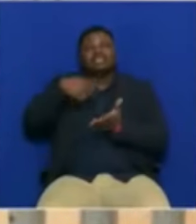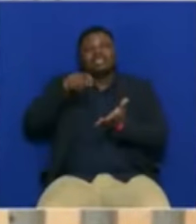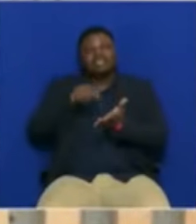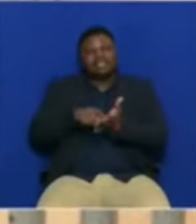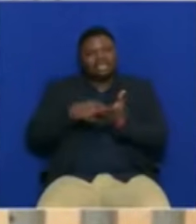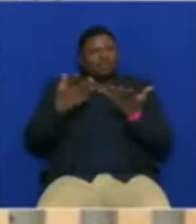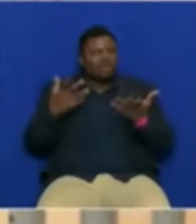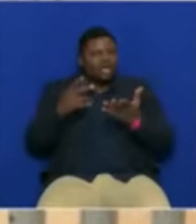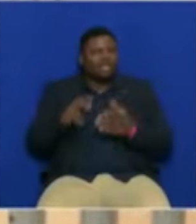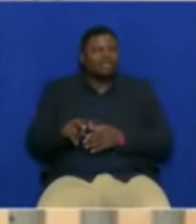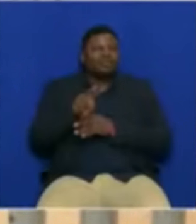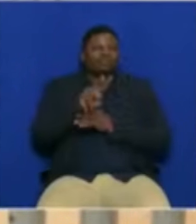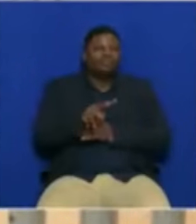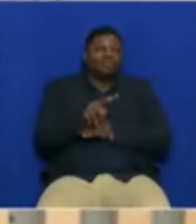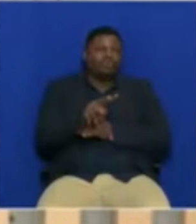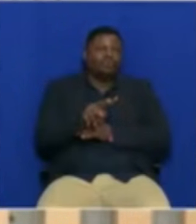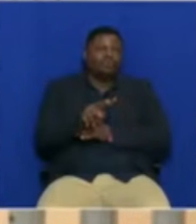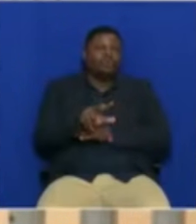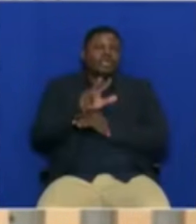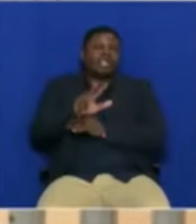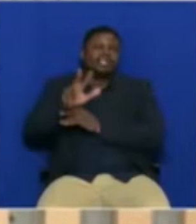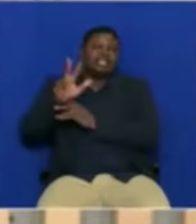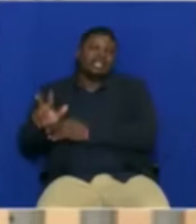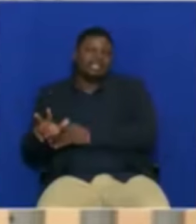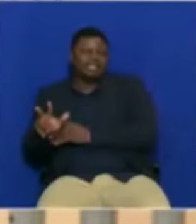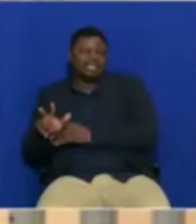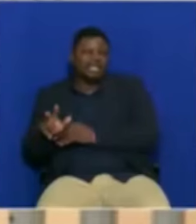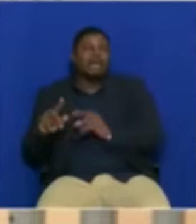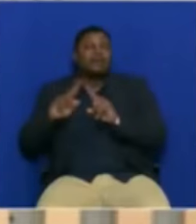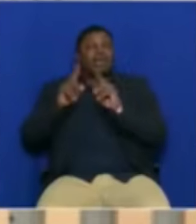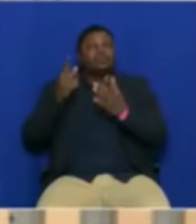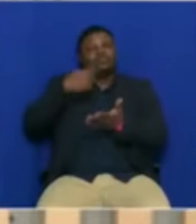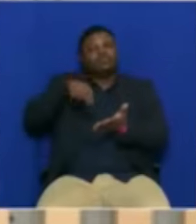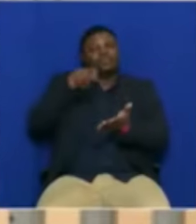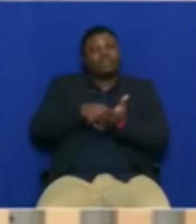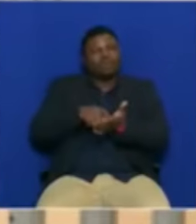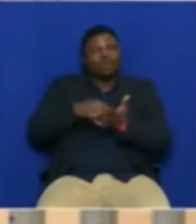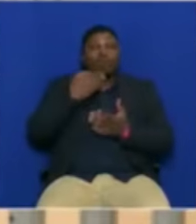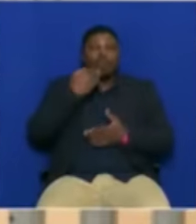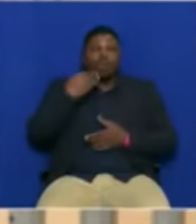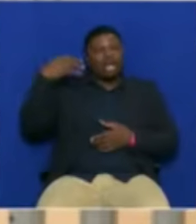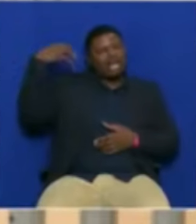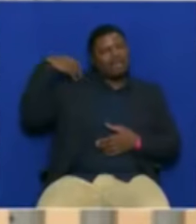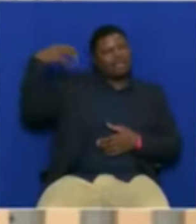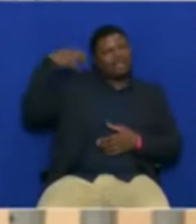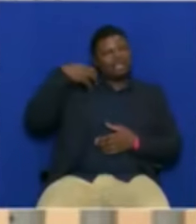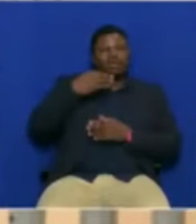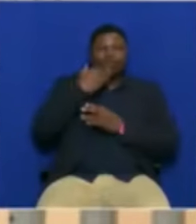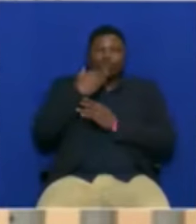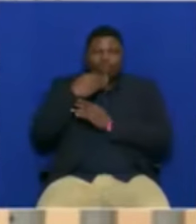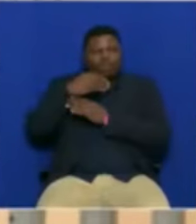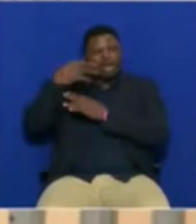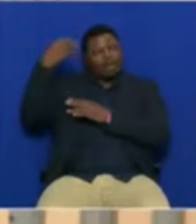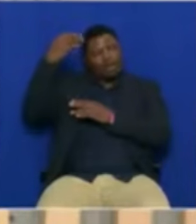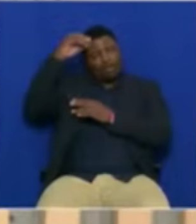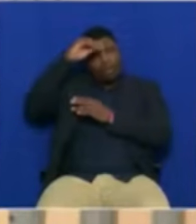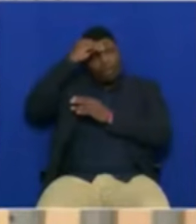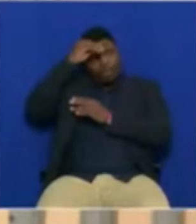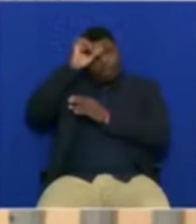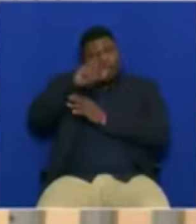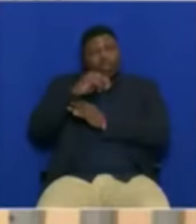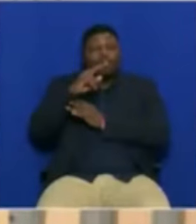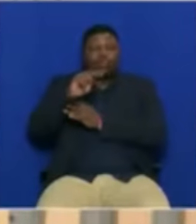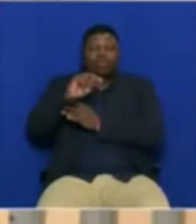And that appears to be the signature of the Minister of Police, E.S. Mkunu, MP, and it's dated 8